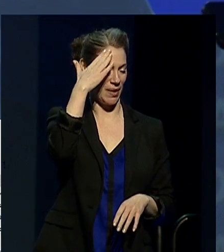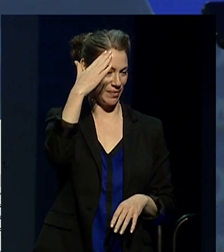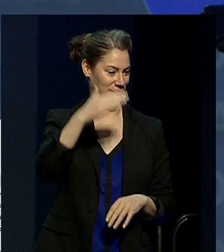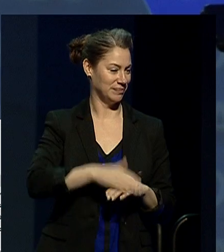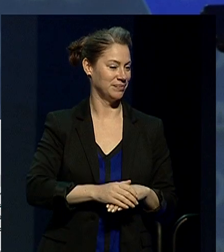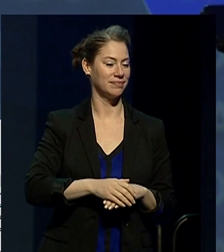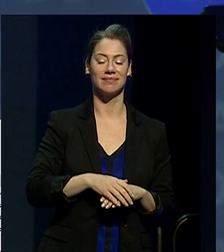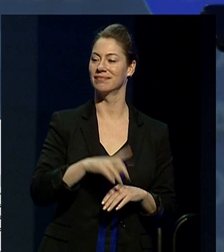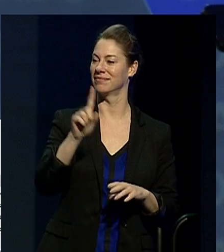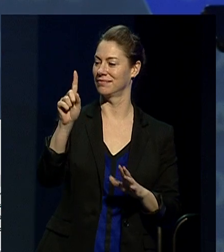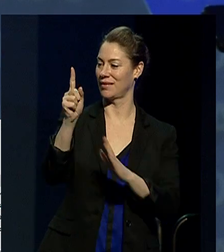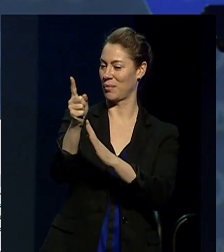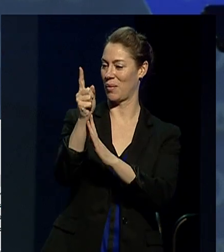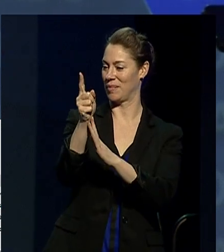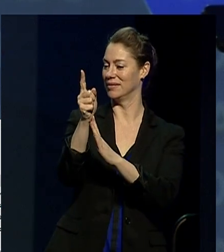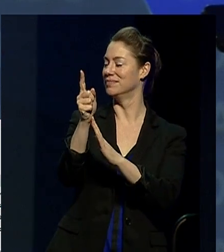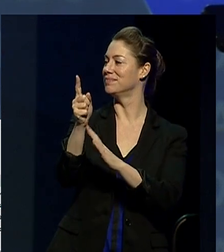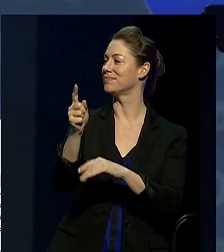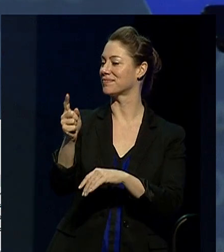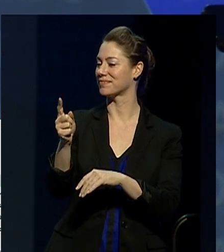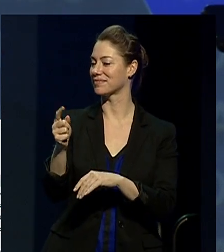just a moment.